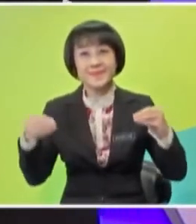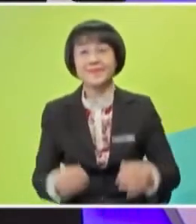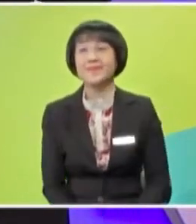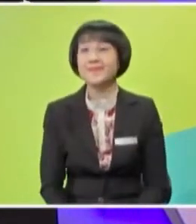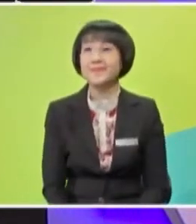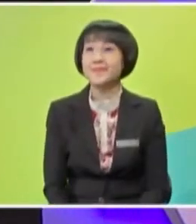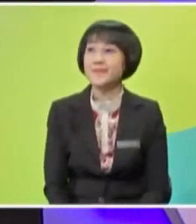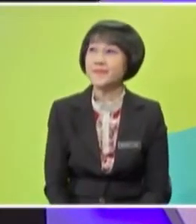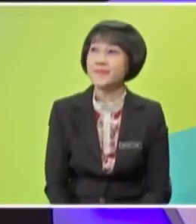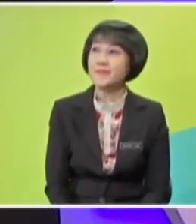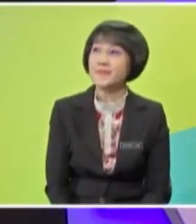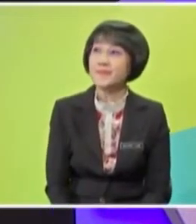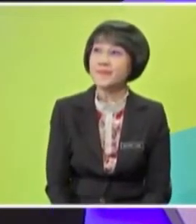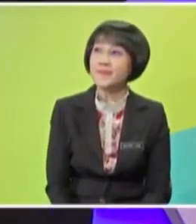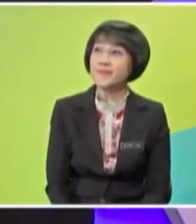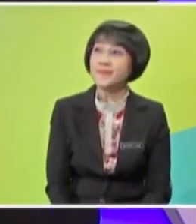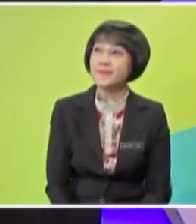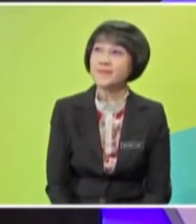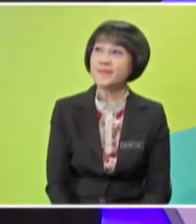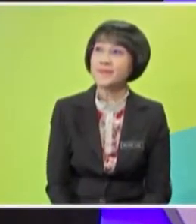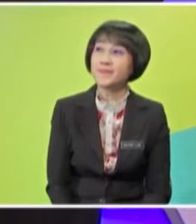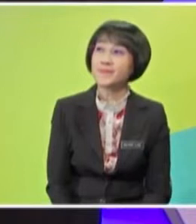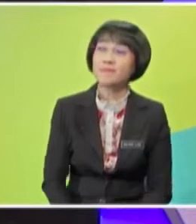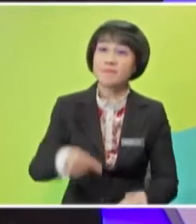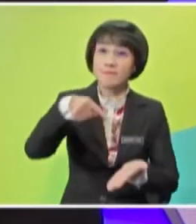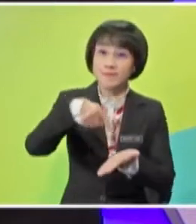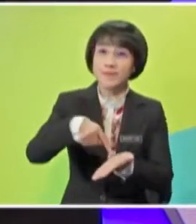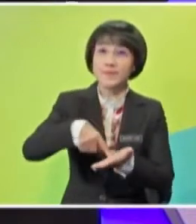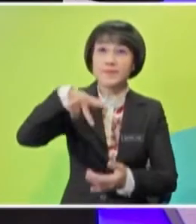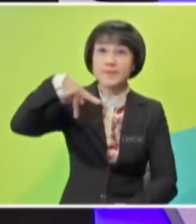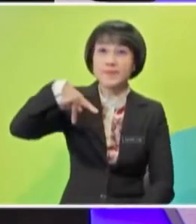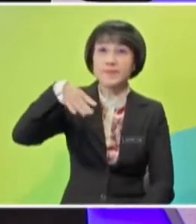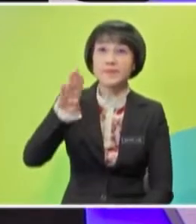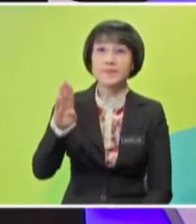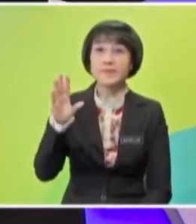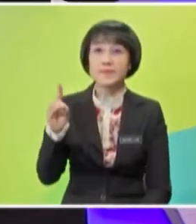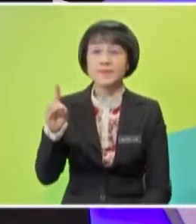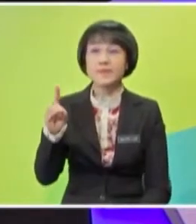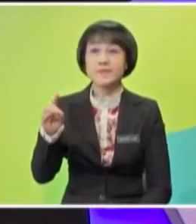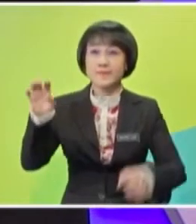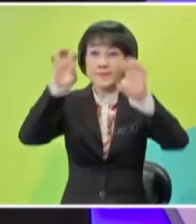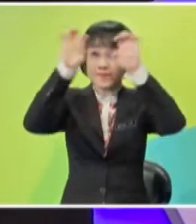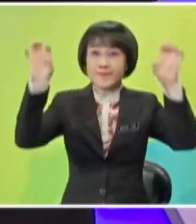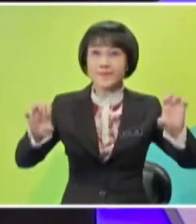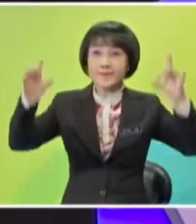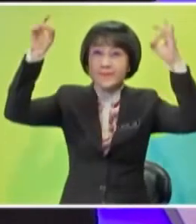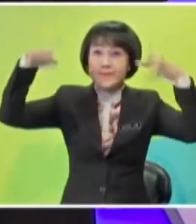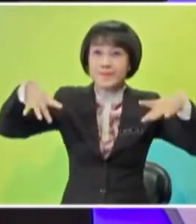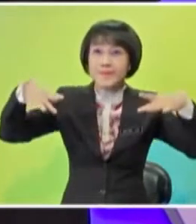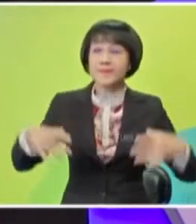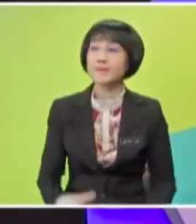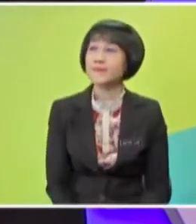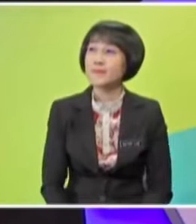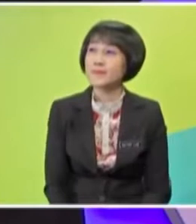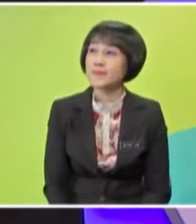And problem. also, this is going to be a PBD. Okay. Okay. So it is a part of assessment. So if